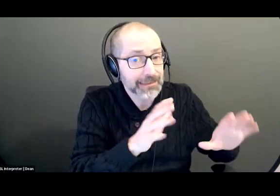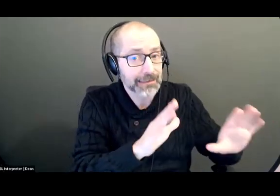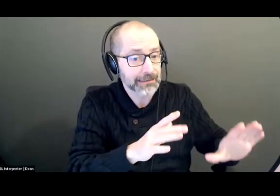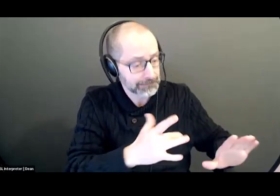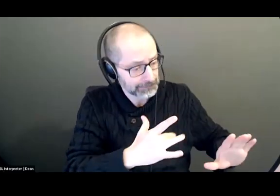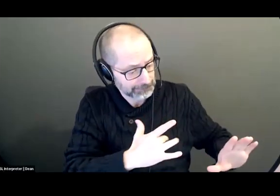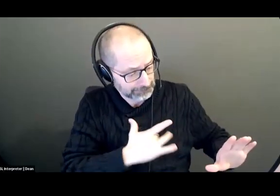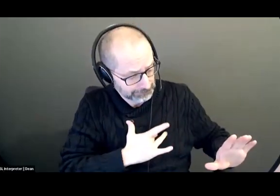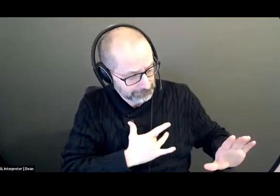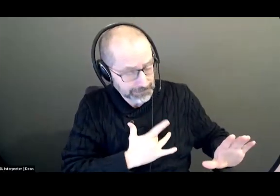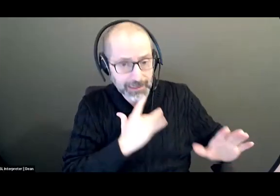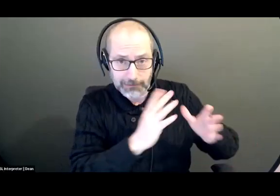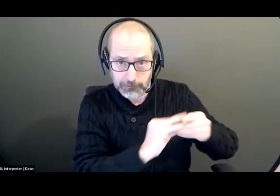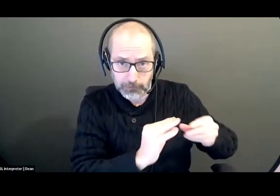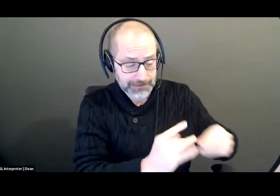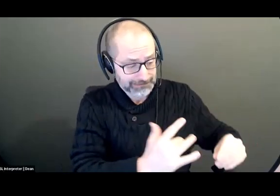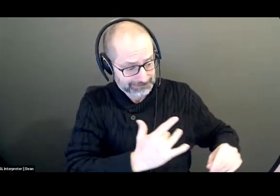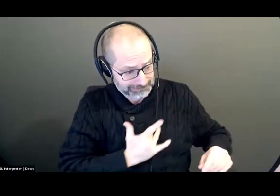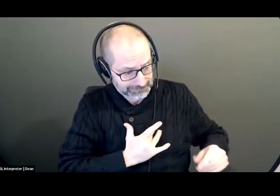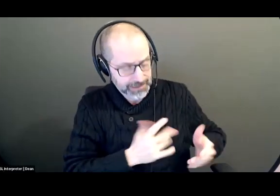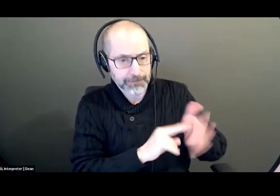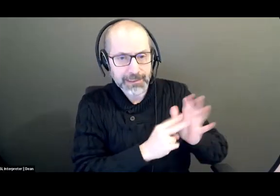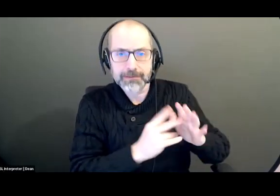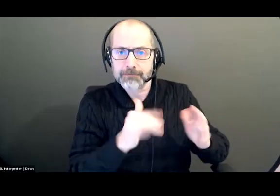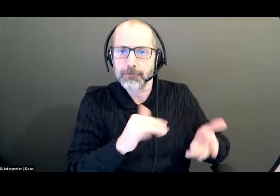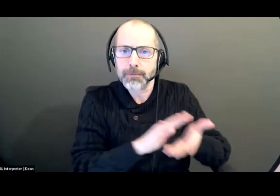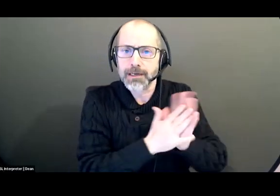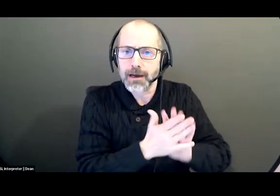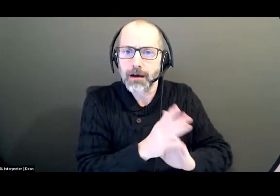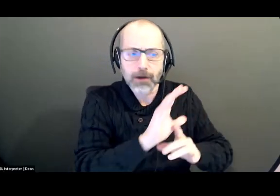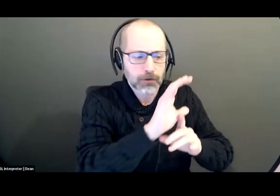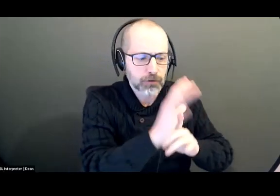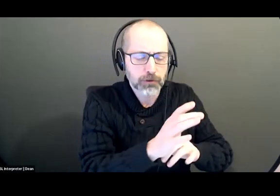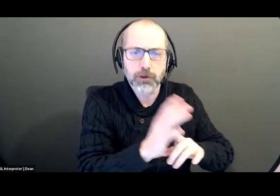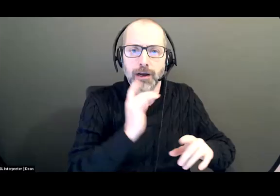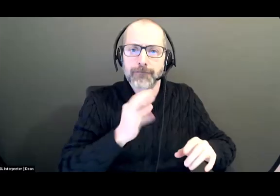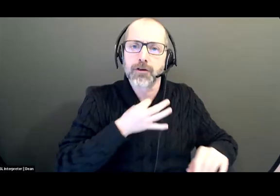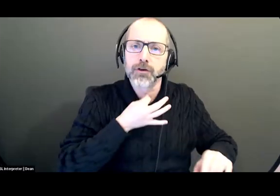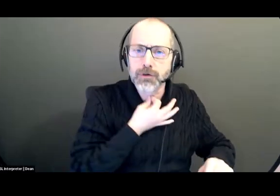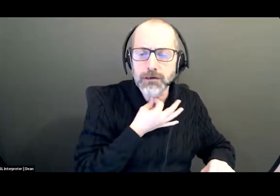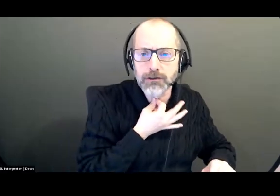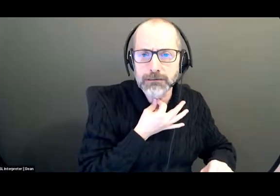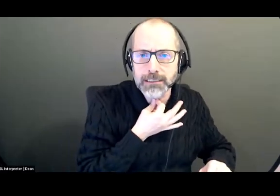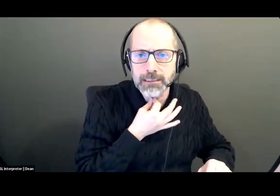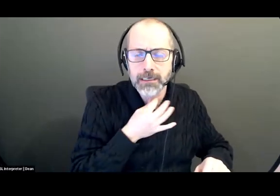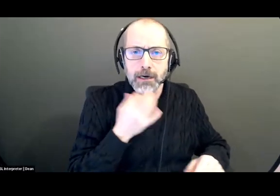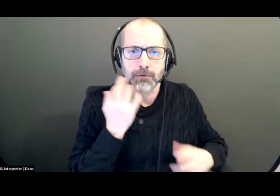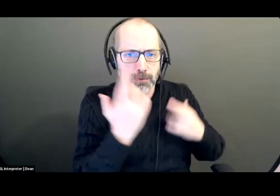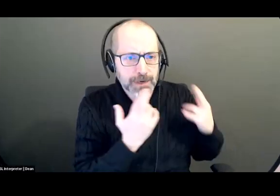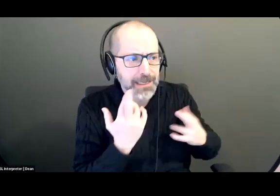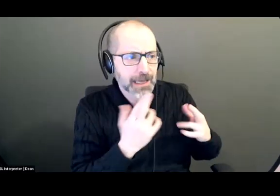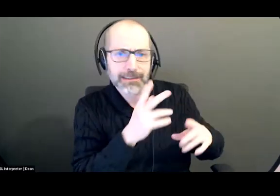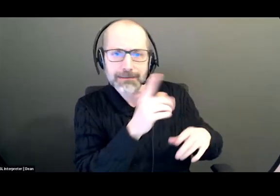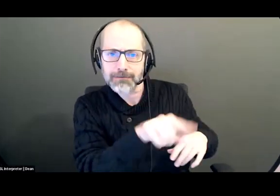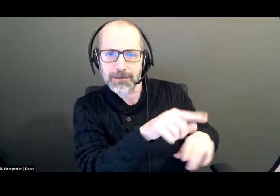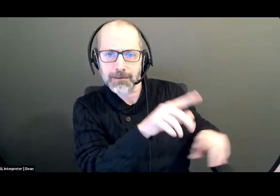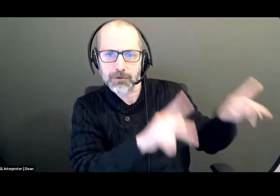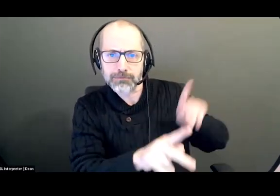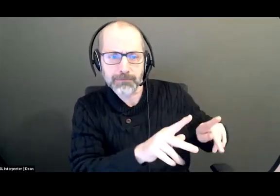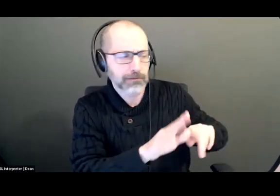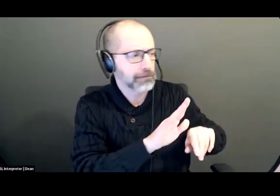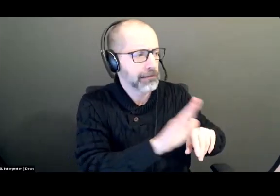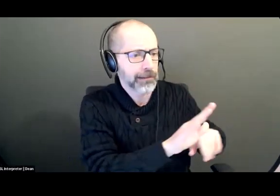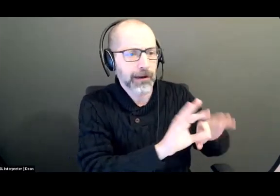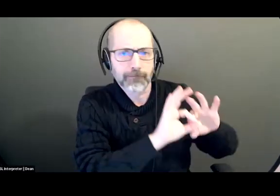just hearing, we started asking questions and really nurtured that culture of curiosity that Roslyn spoke to.